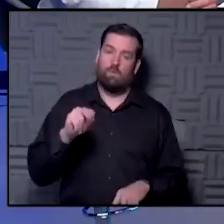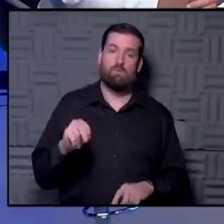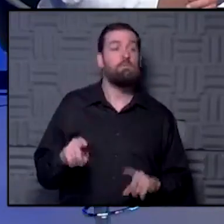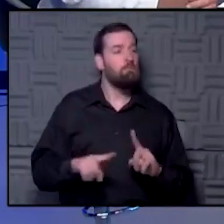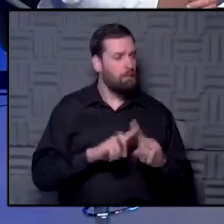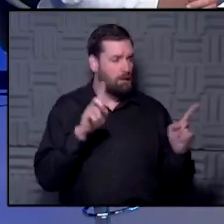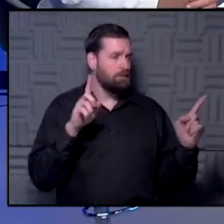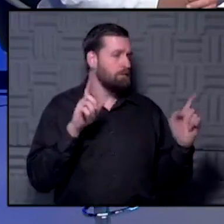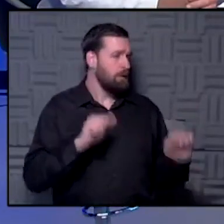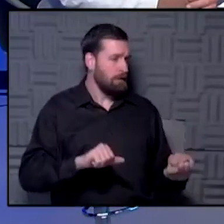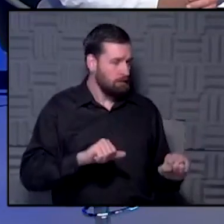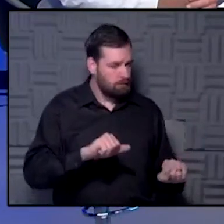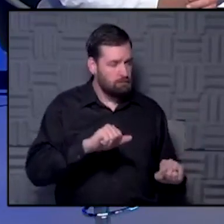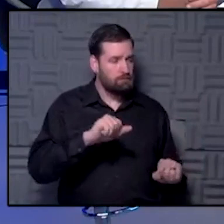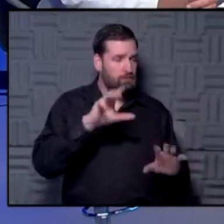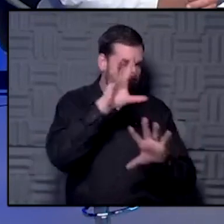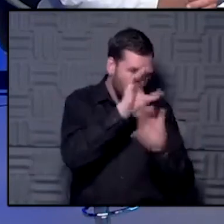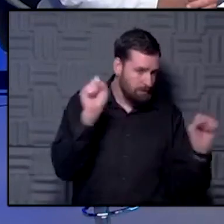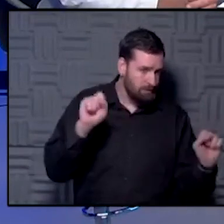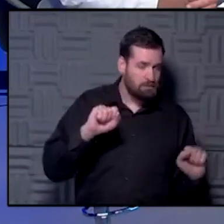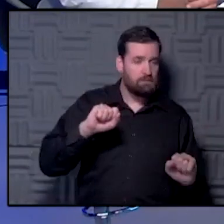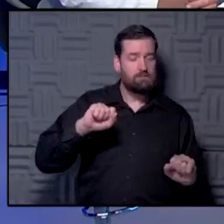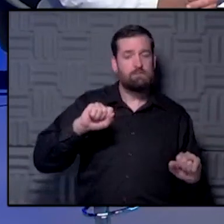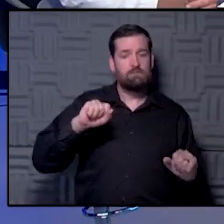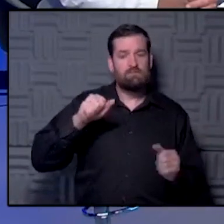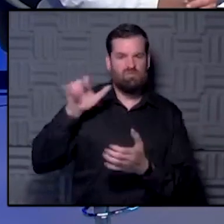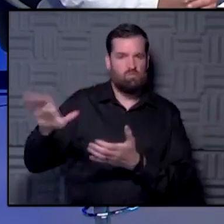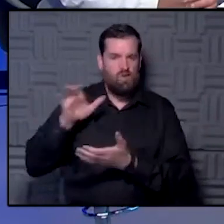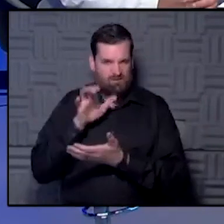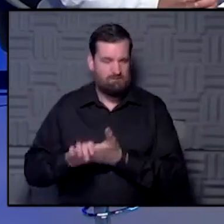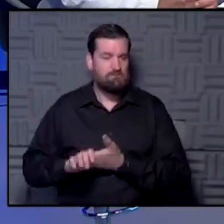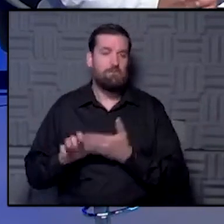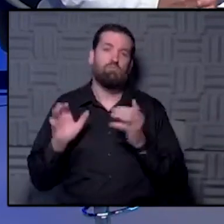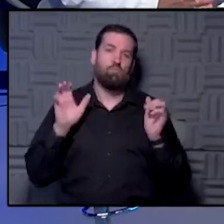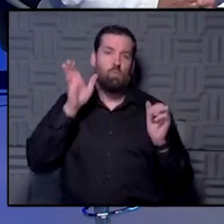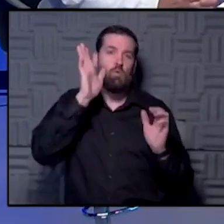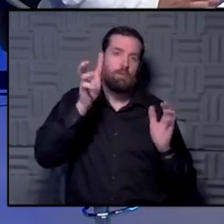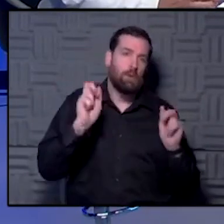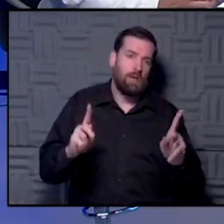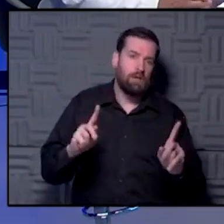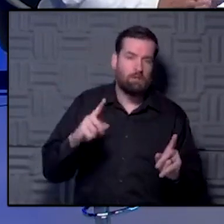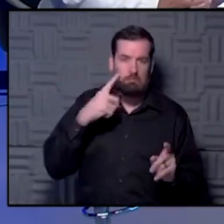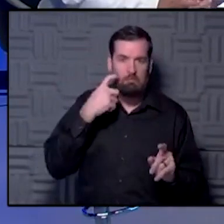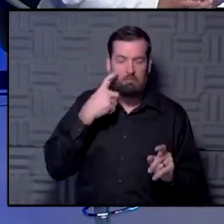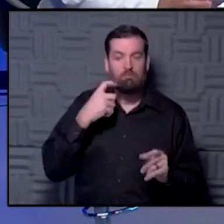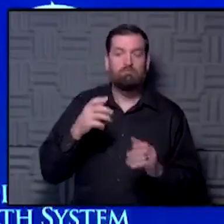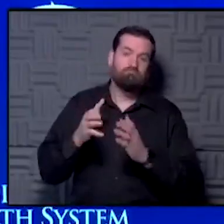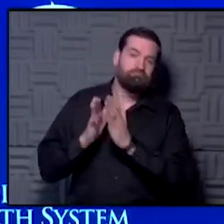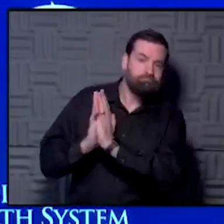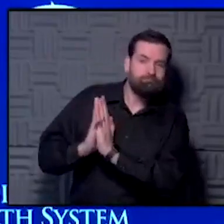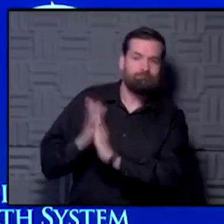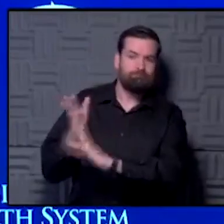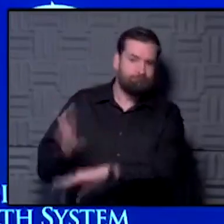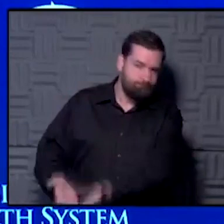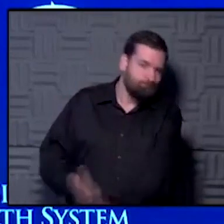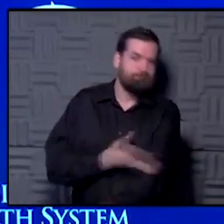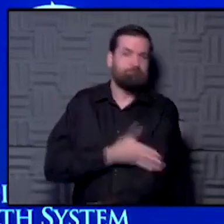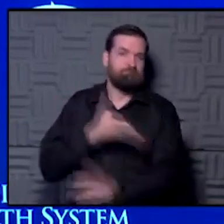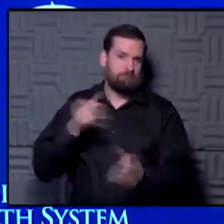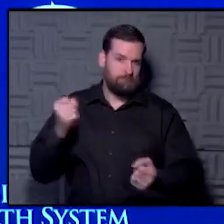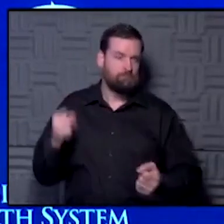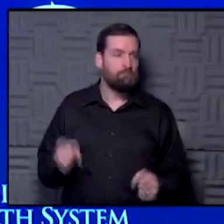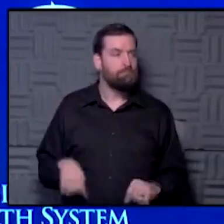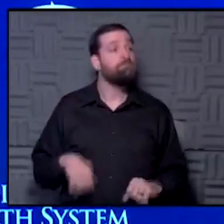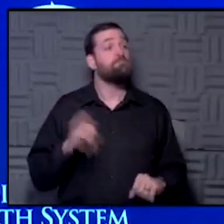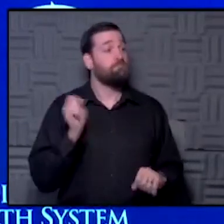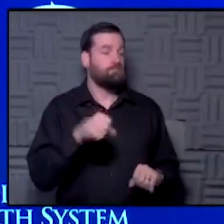the president and the first lady will be okay. I think so. And I think that we'll pray for Godspeed and for grace around that.